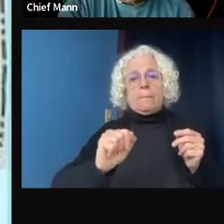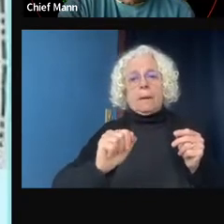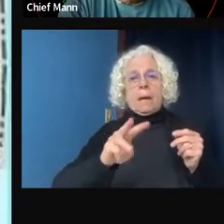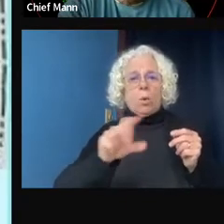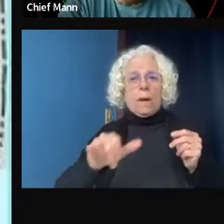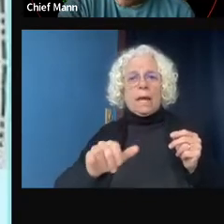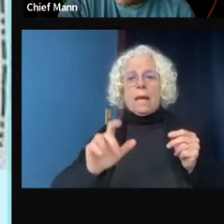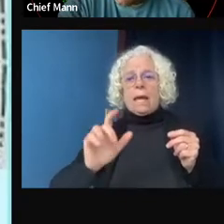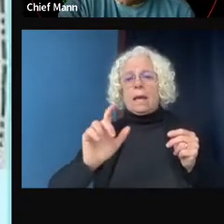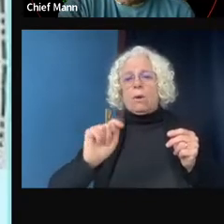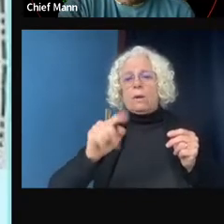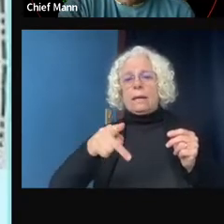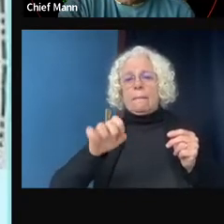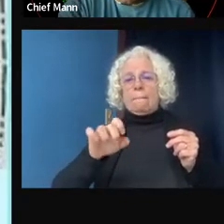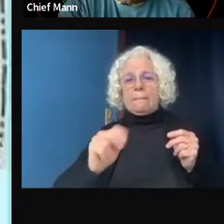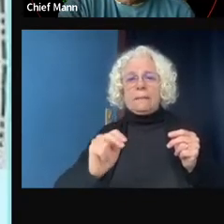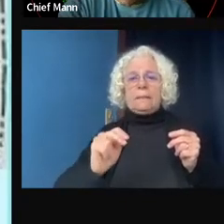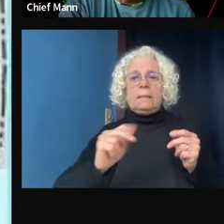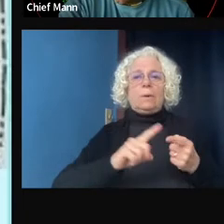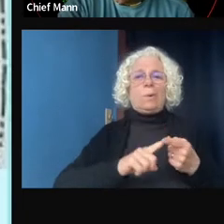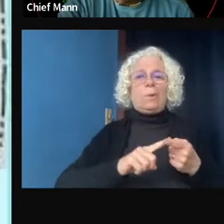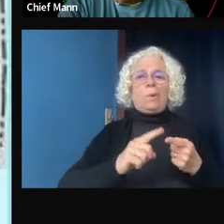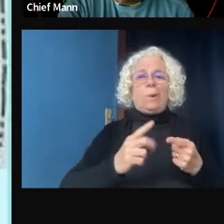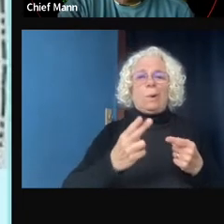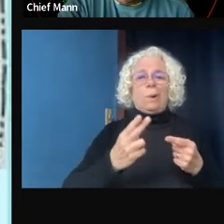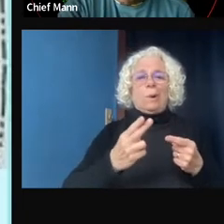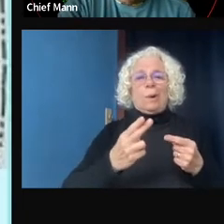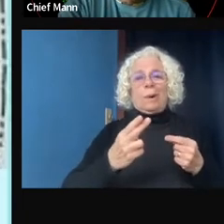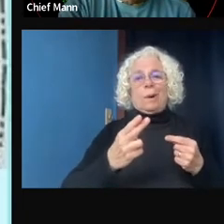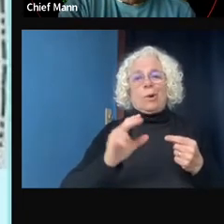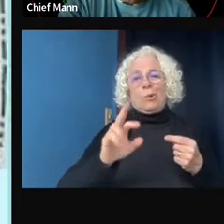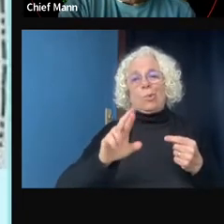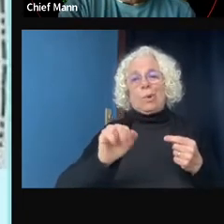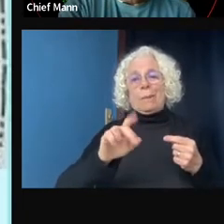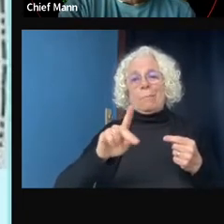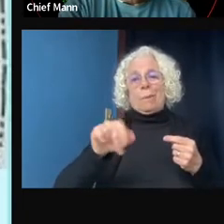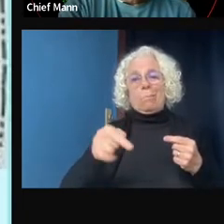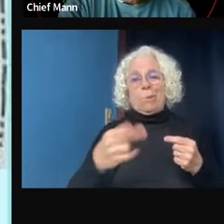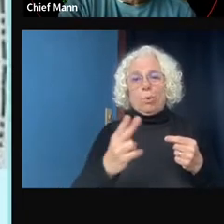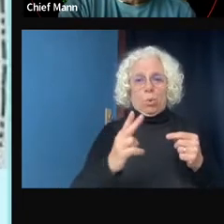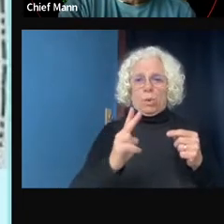or Hackensack, or Ramapo. And